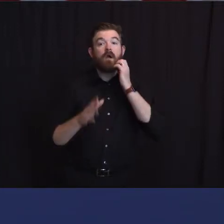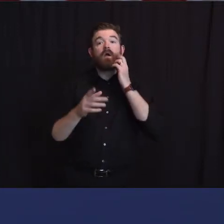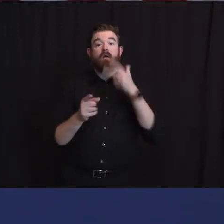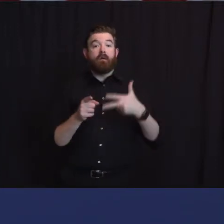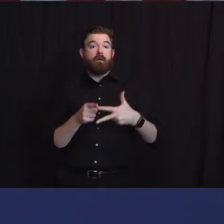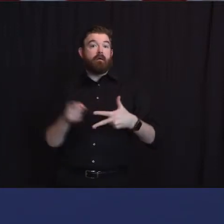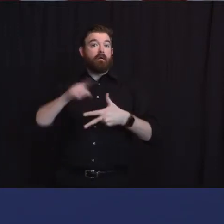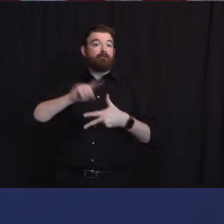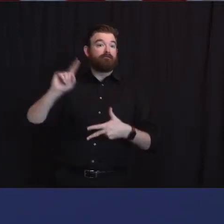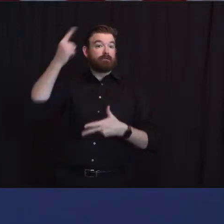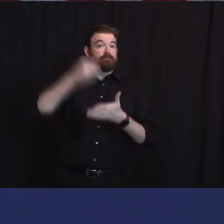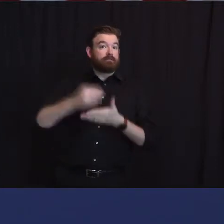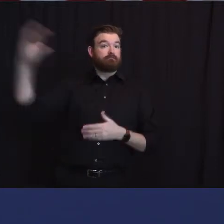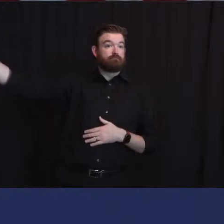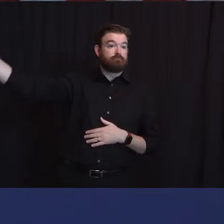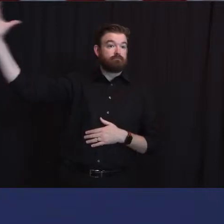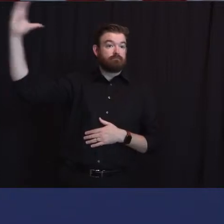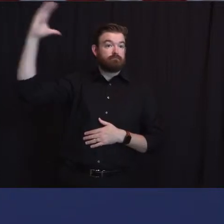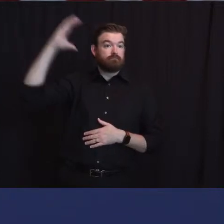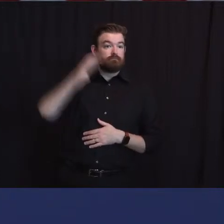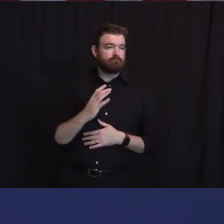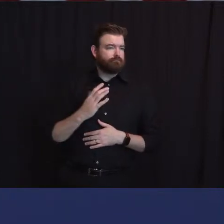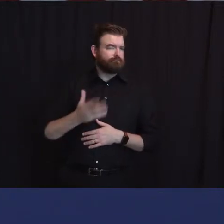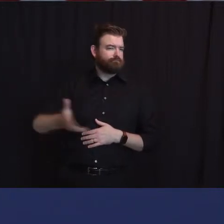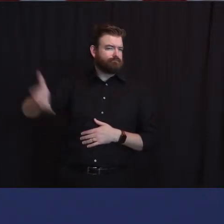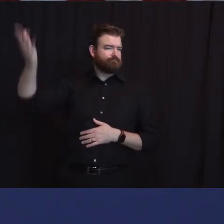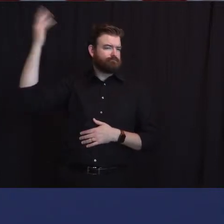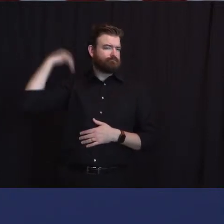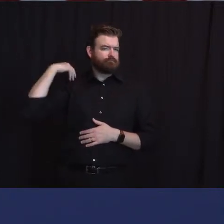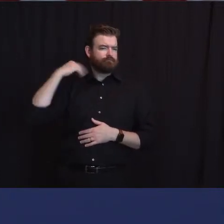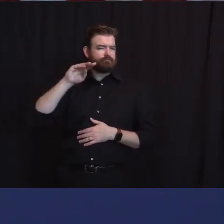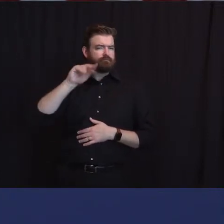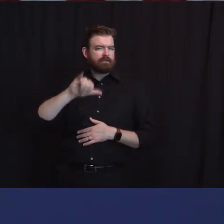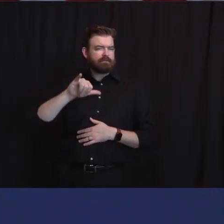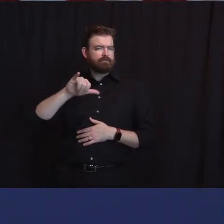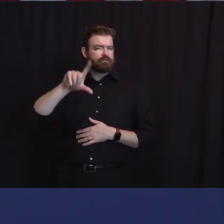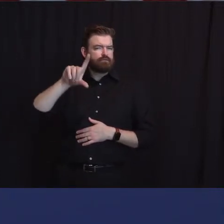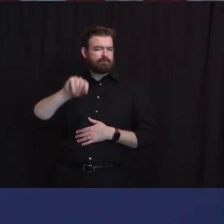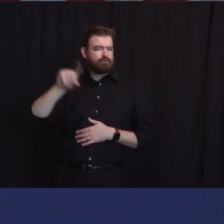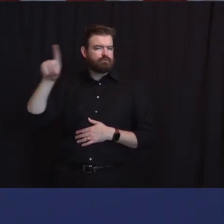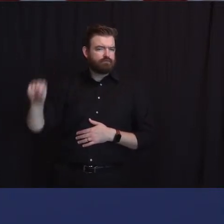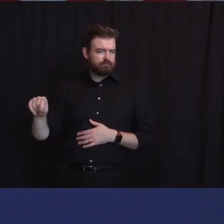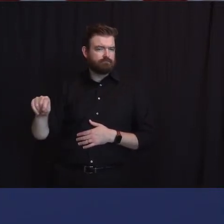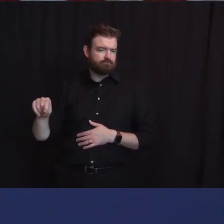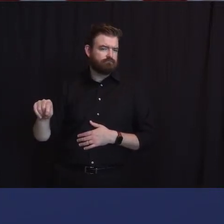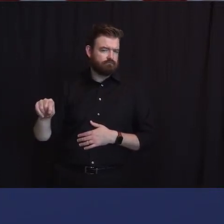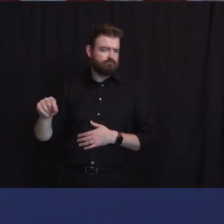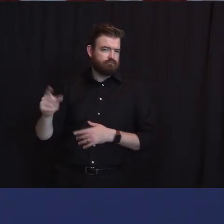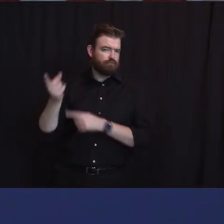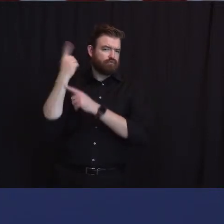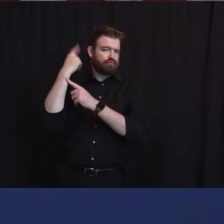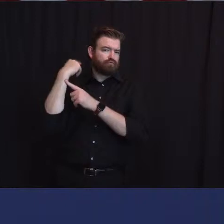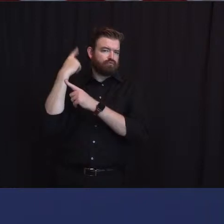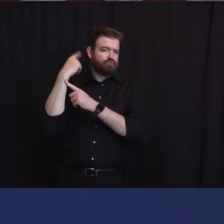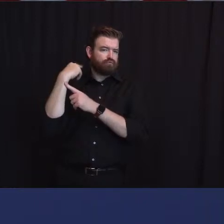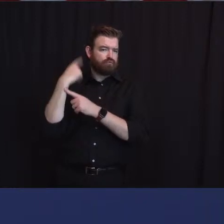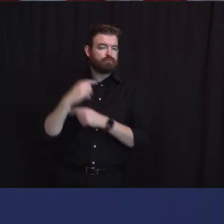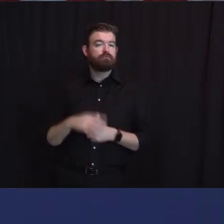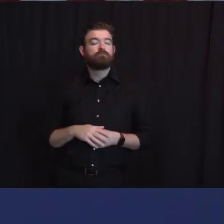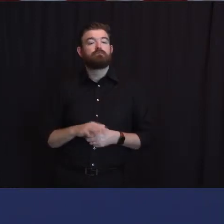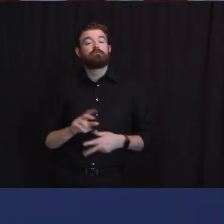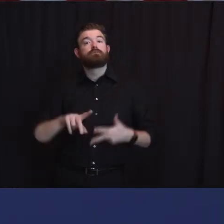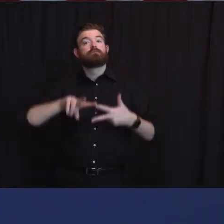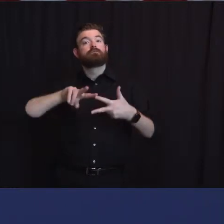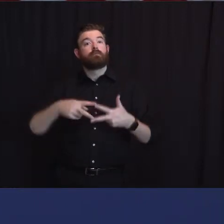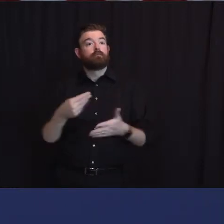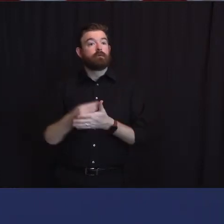funds was released in May 2020. School district applications for the second installment were made available